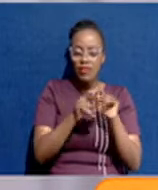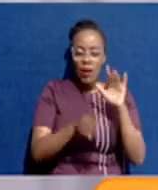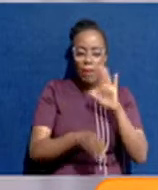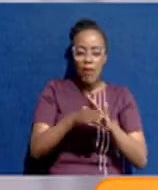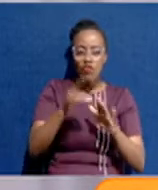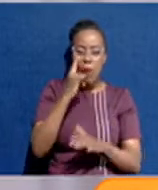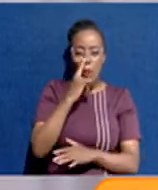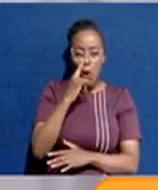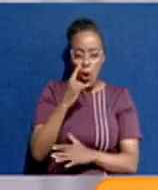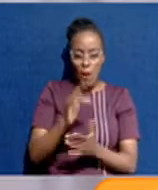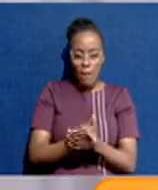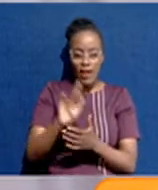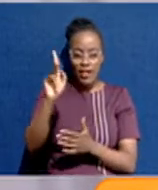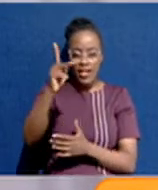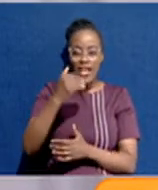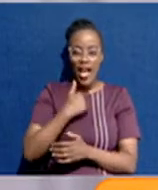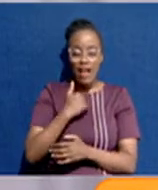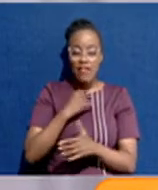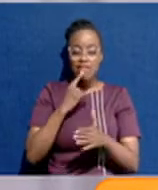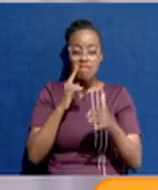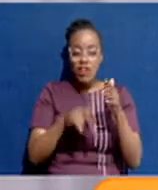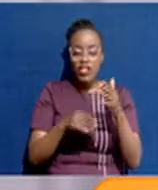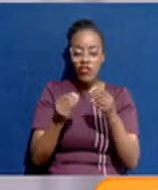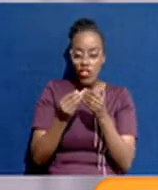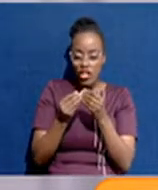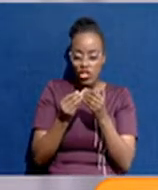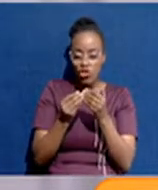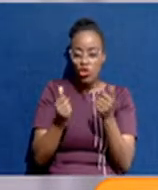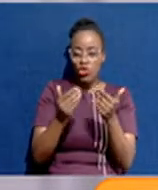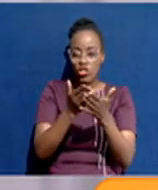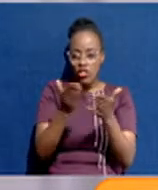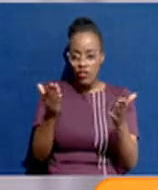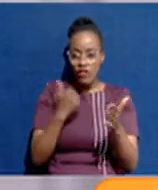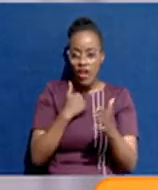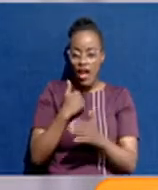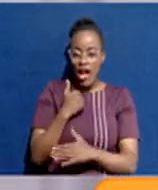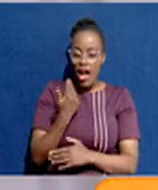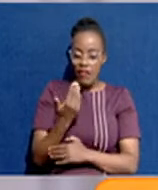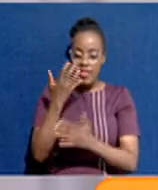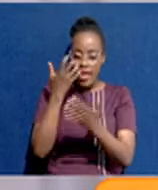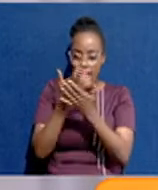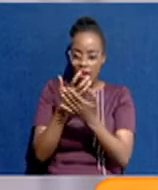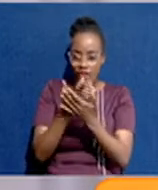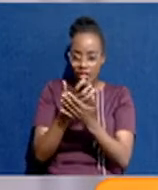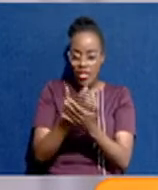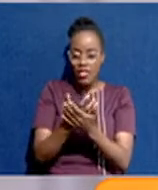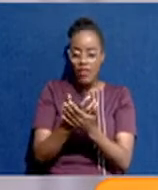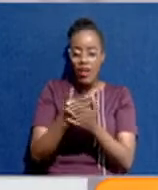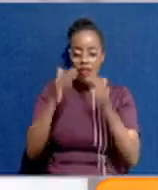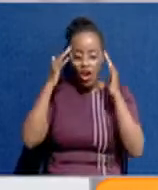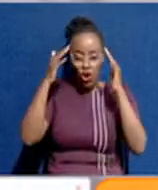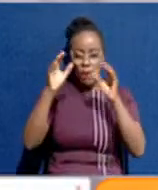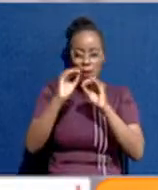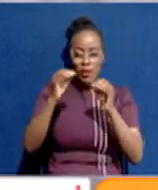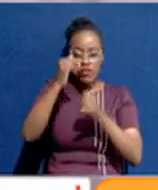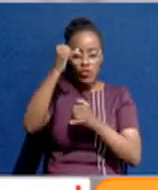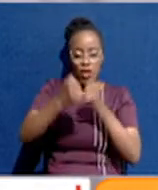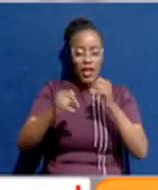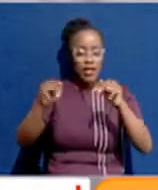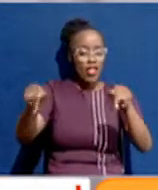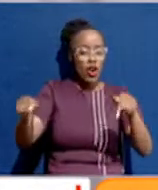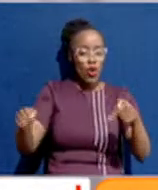notes that disregard for the resolutions, coupled with the evidence of lack of commitment to ending the